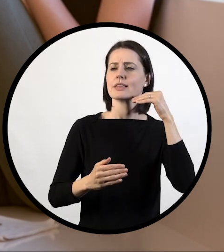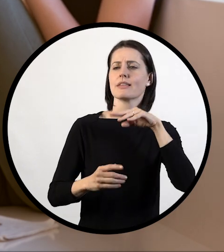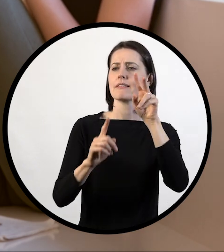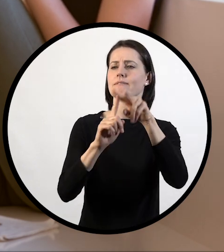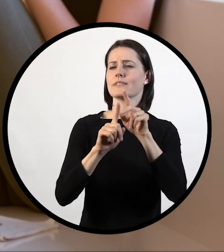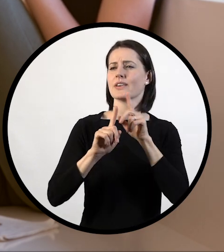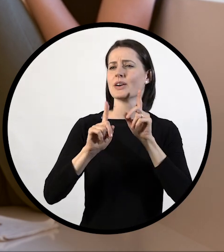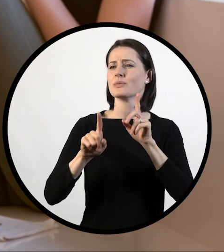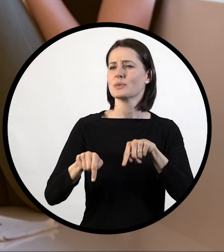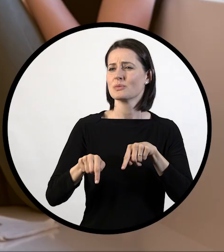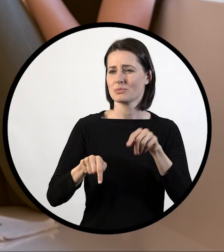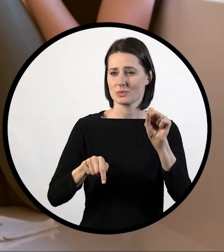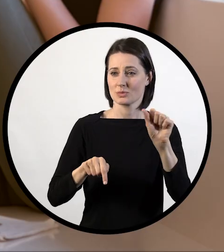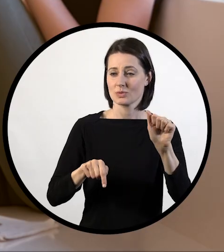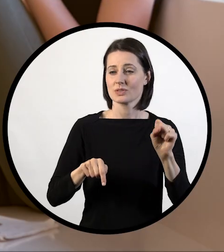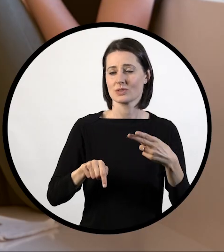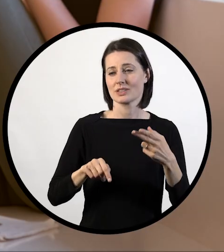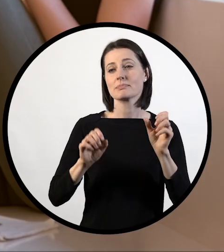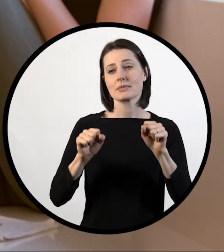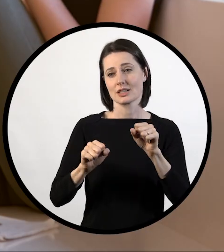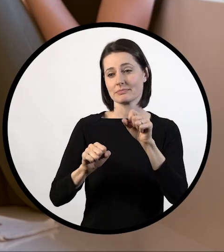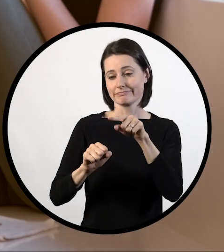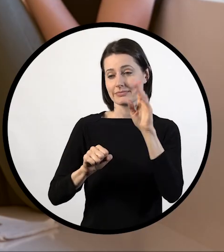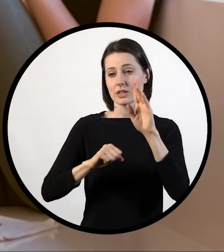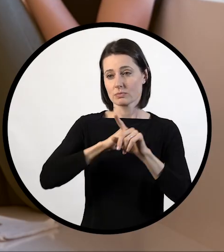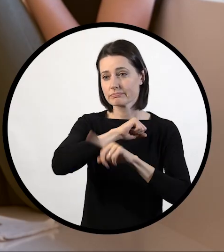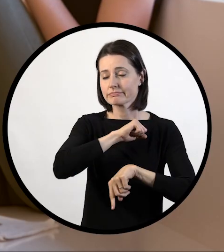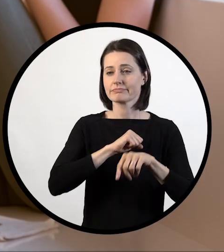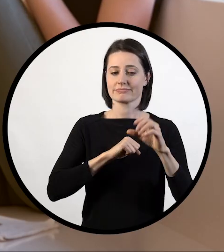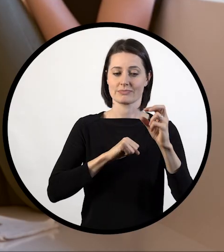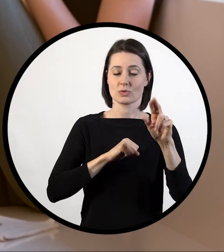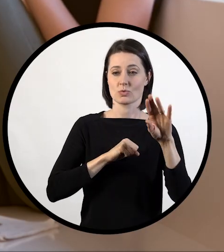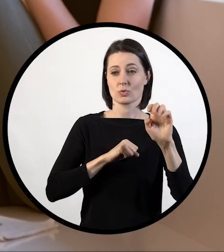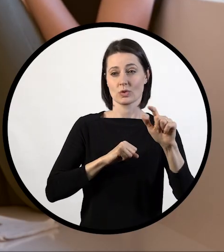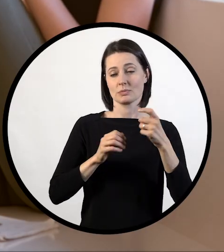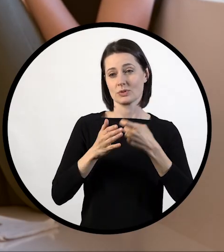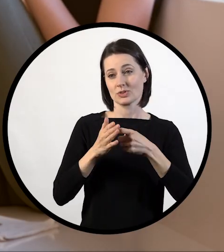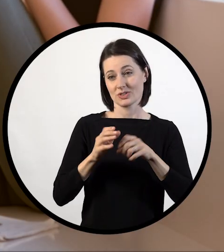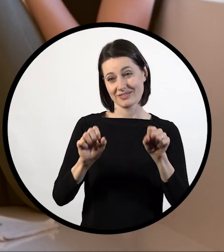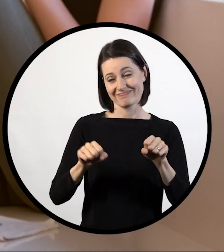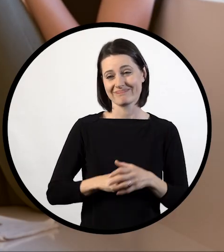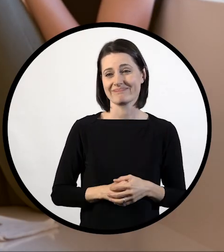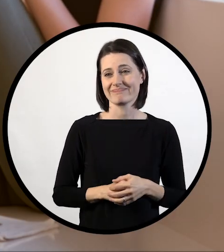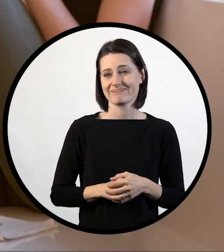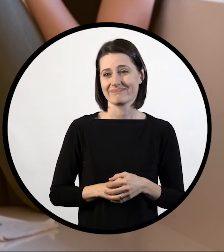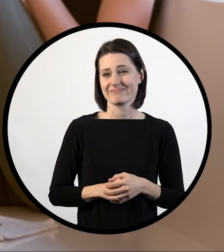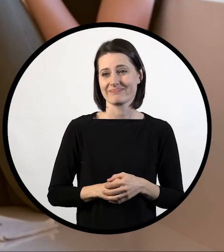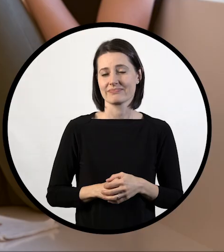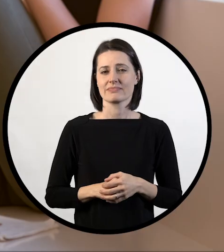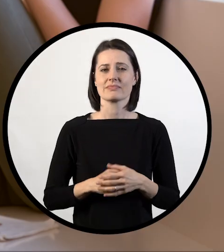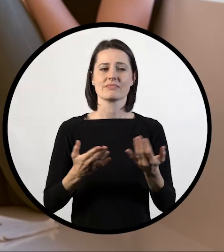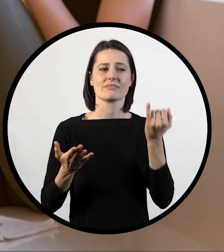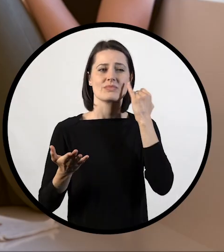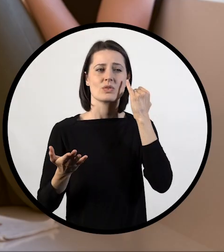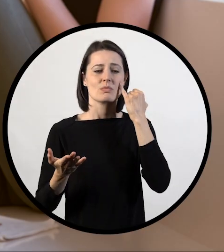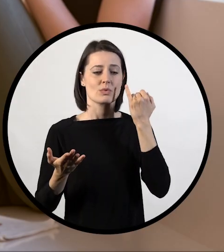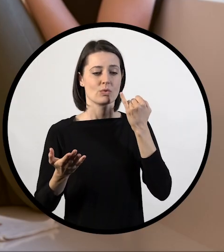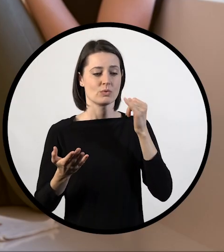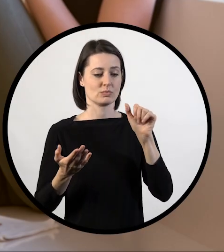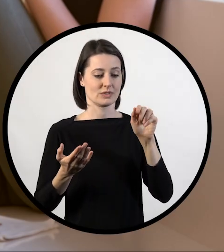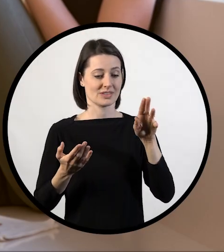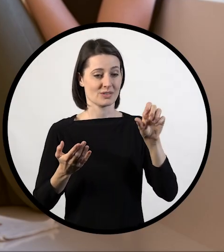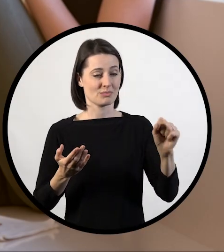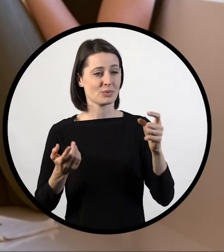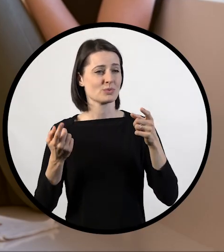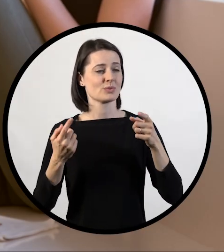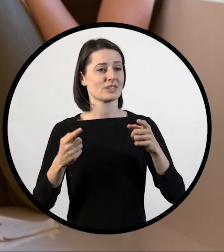a knowingly false report of sexual abuse or harassment may also face sanctions and possible criminal charges. What